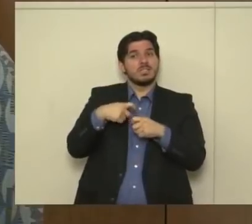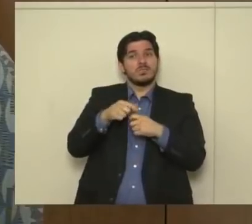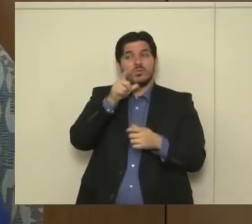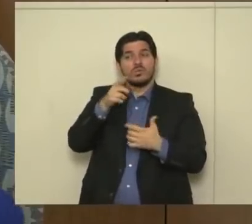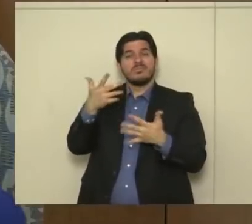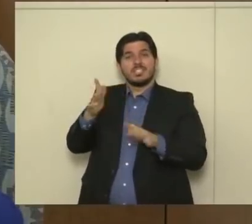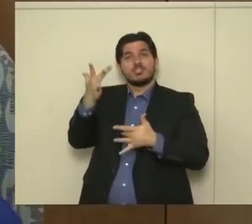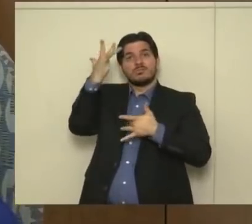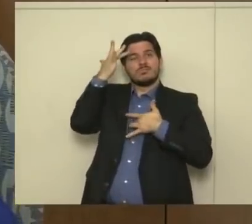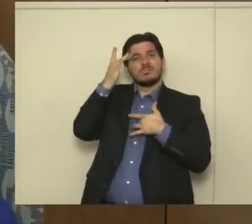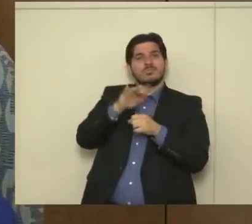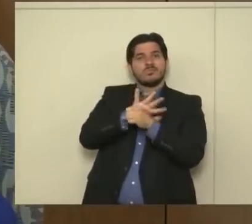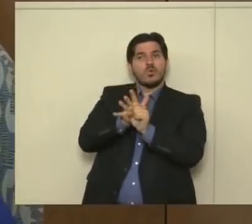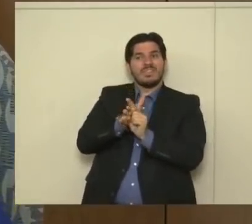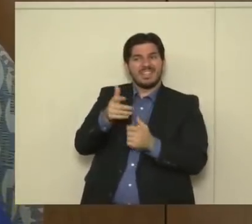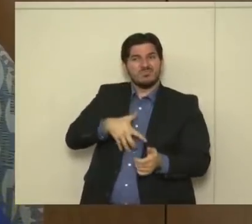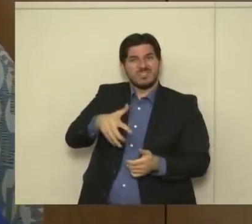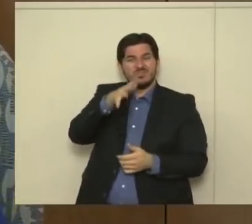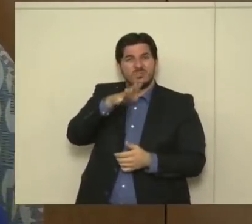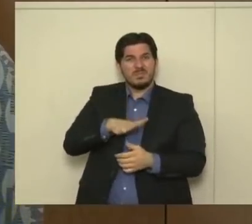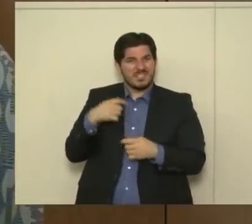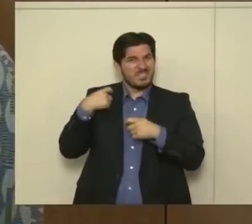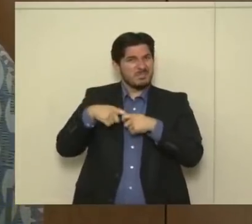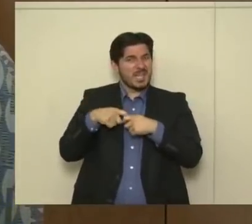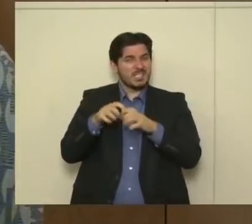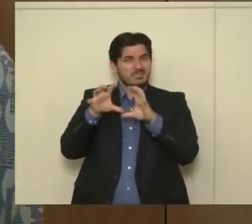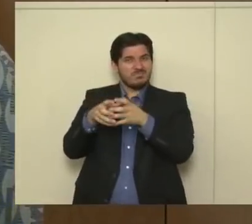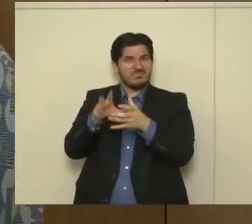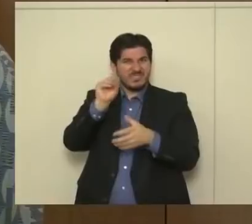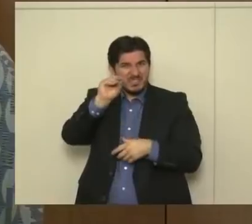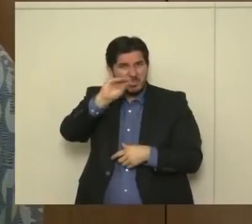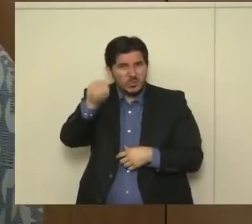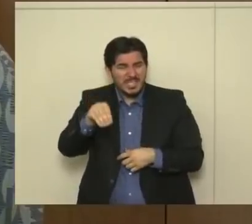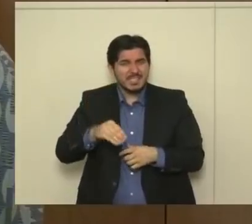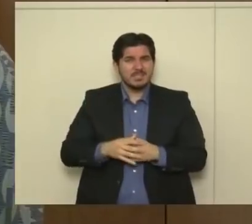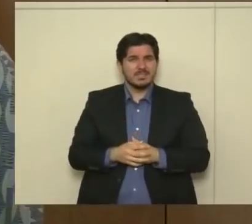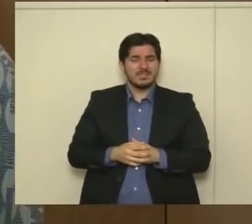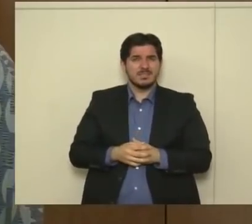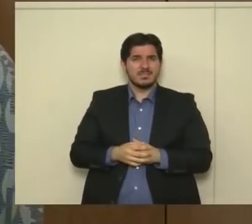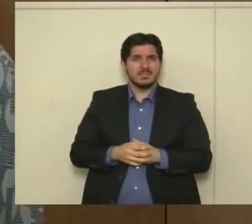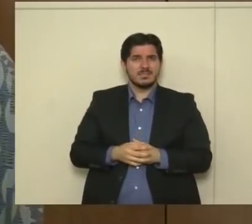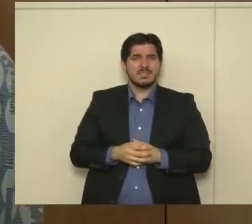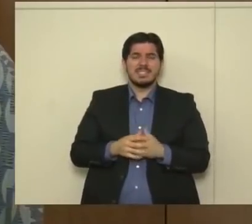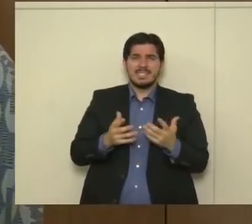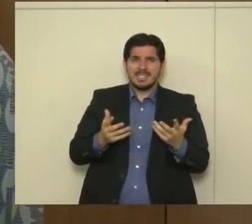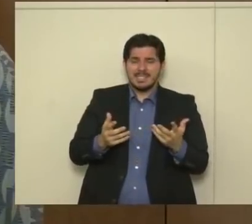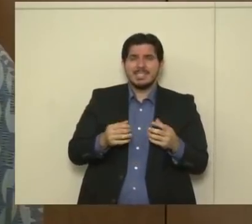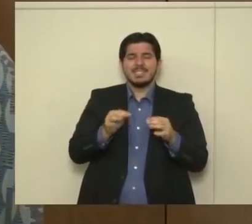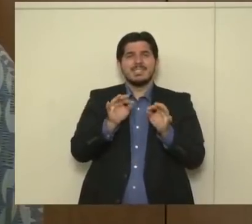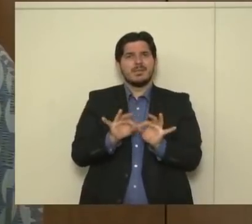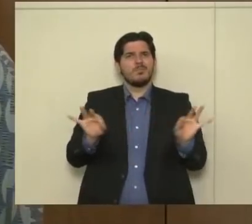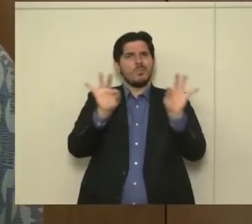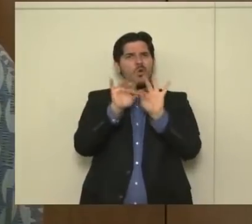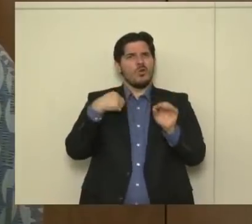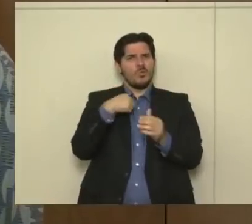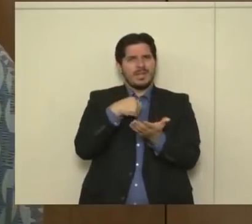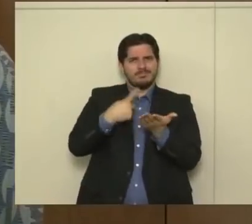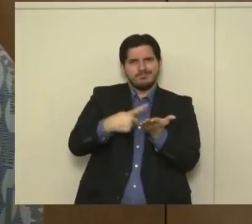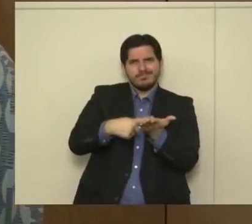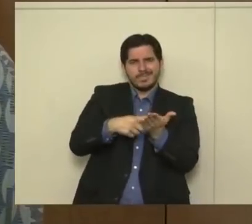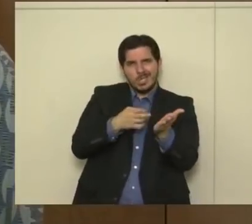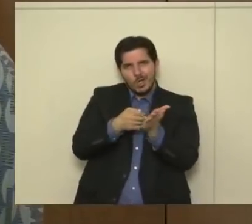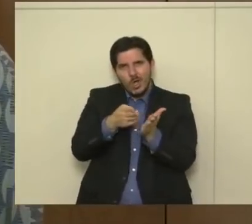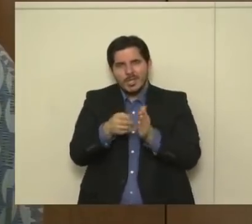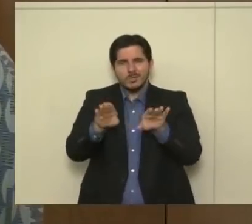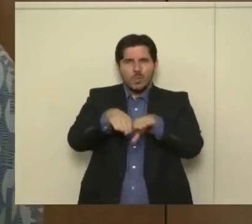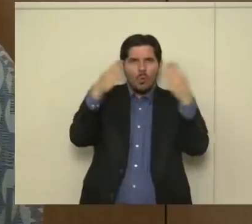is going to be a growing public policy debate, and New Mexico will participate as meaningfully as we can. My hope is